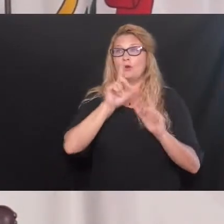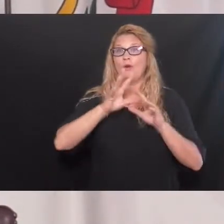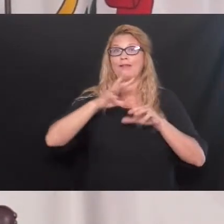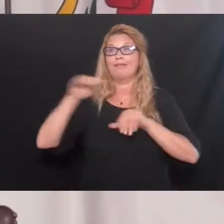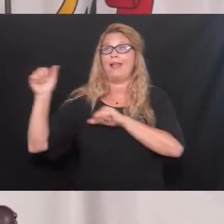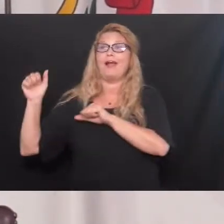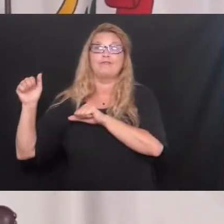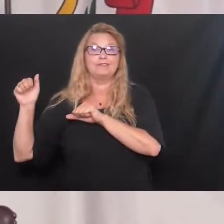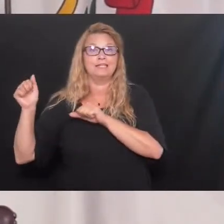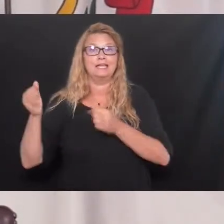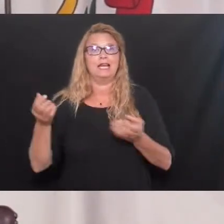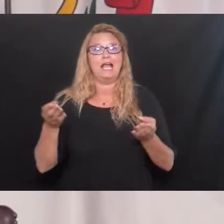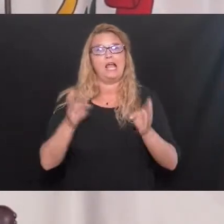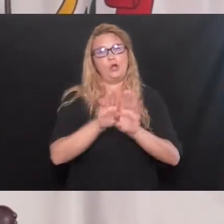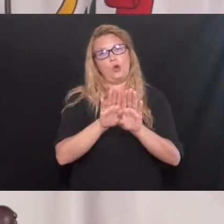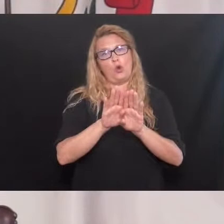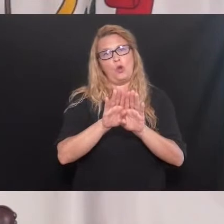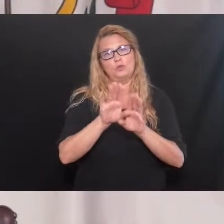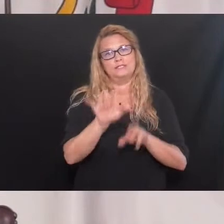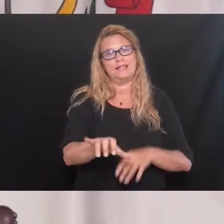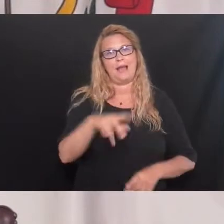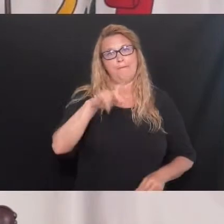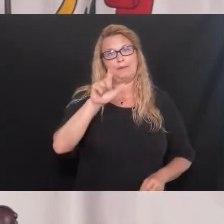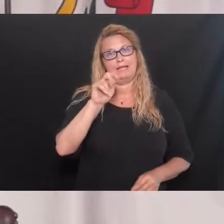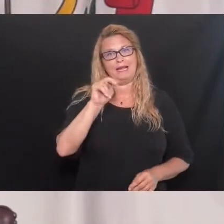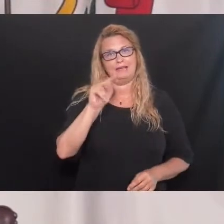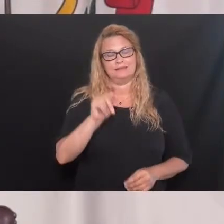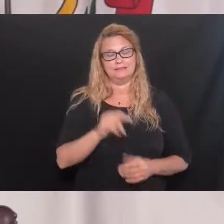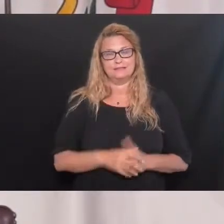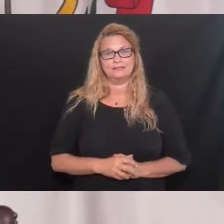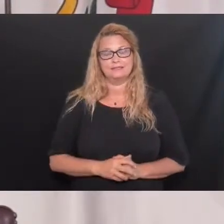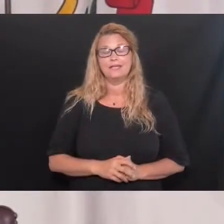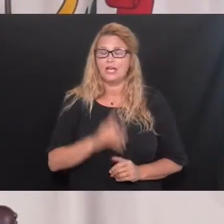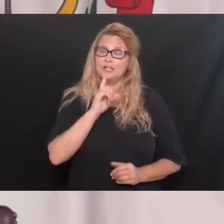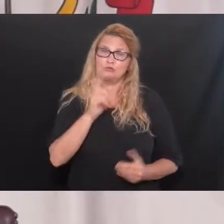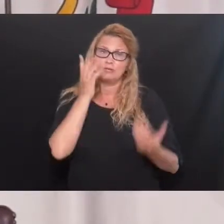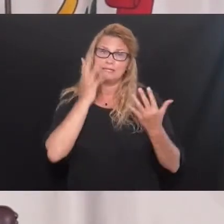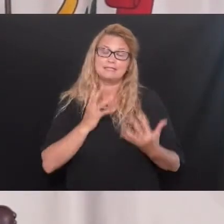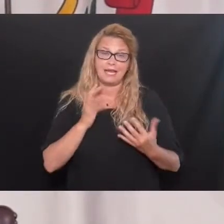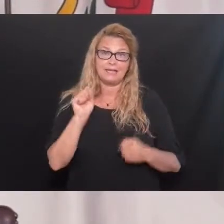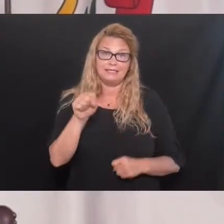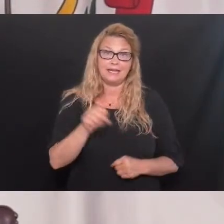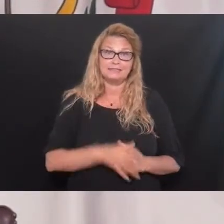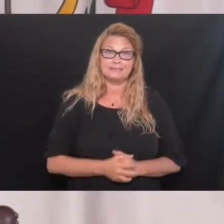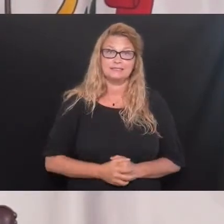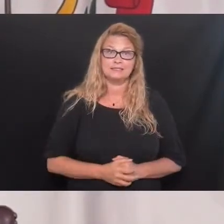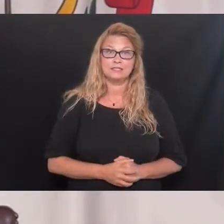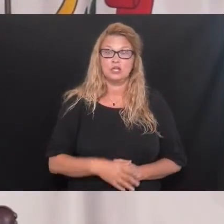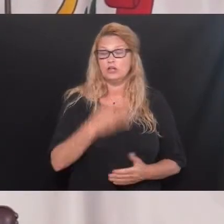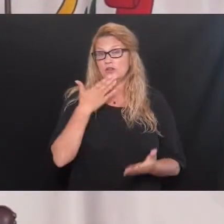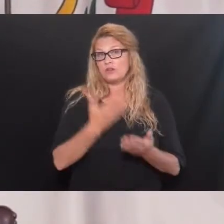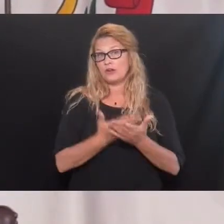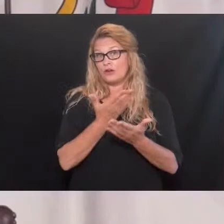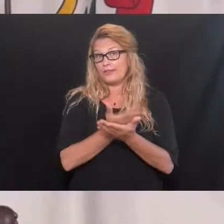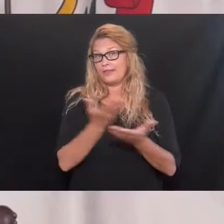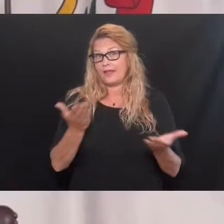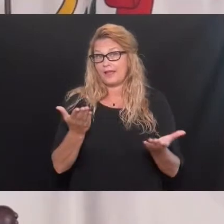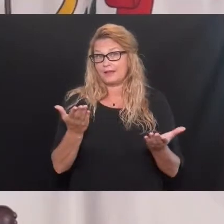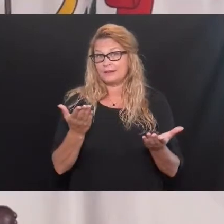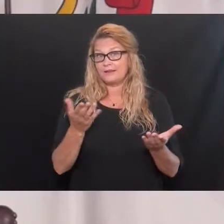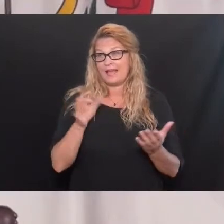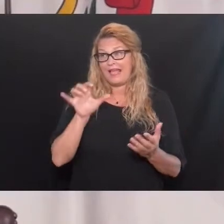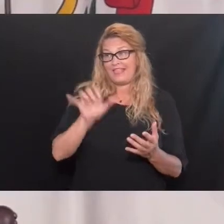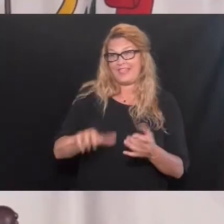elsewhere and shut that plant down. It's a crying shame and everything. The good thing about it is in